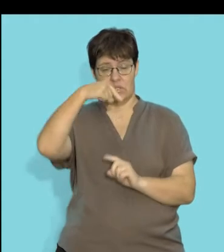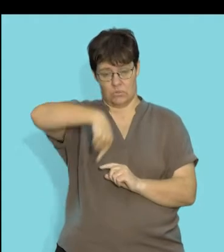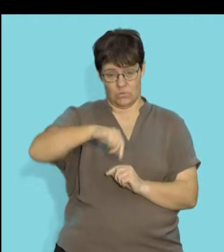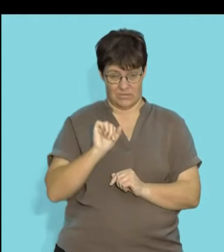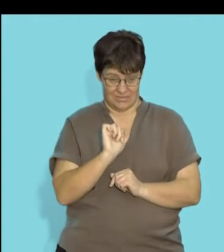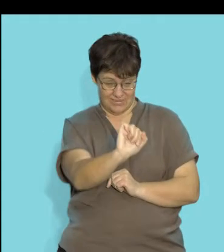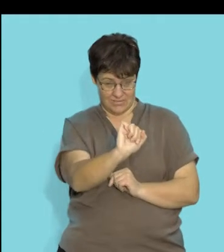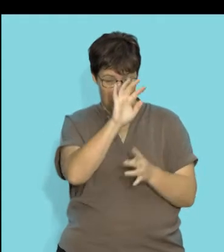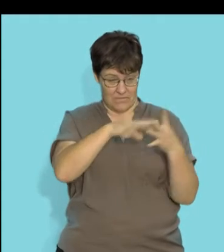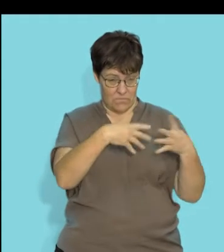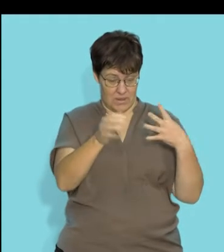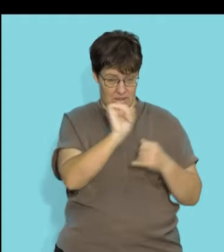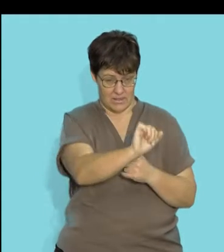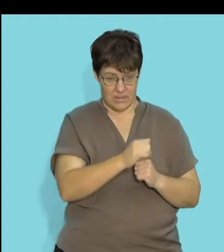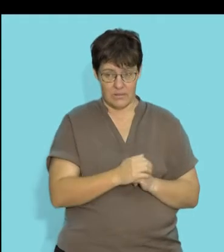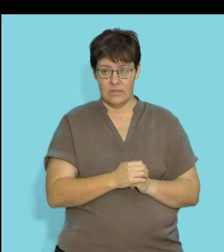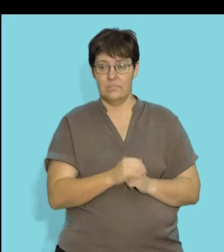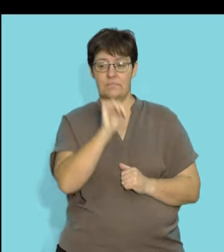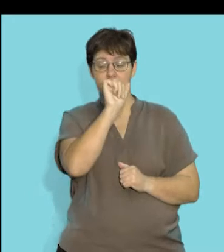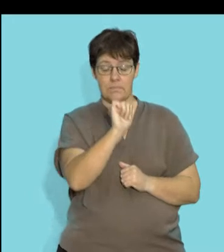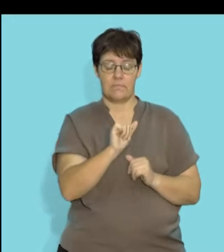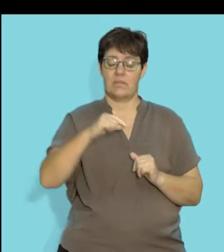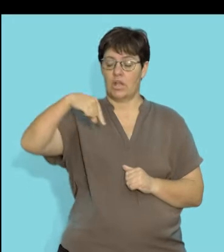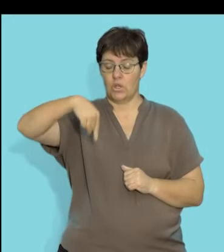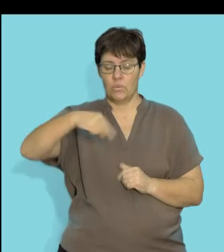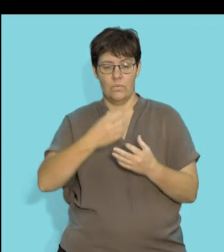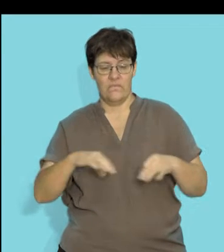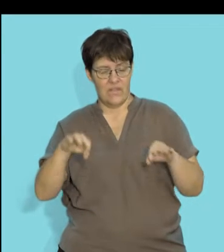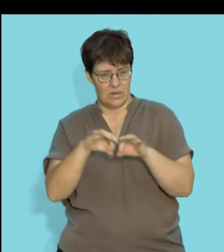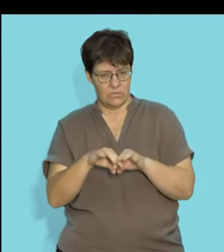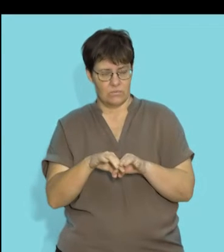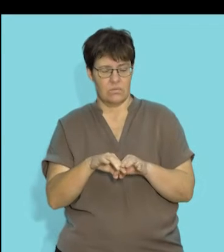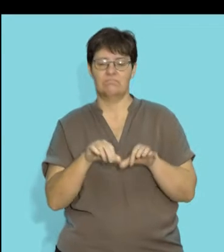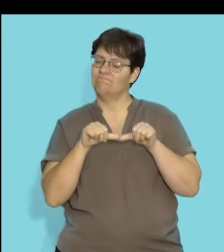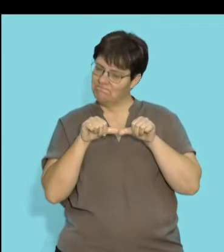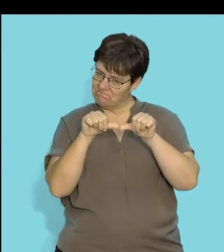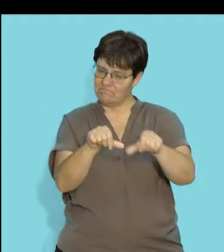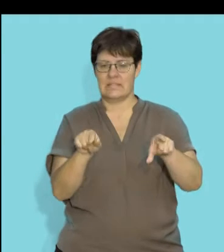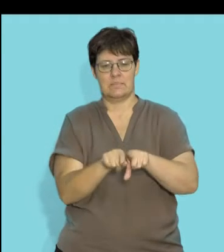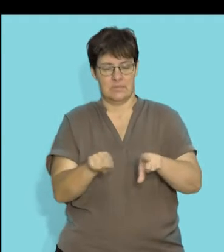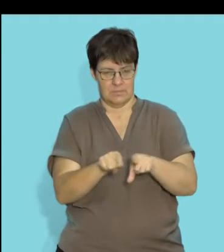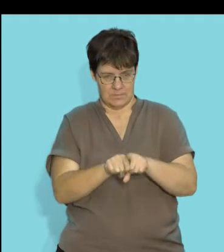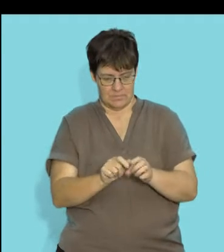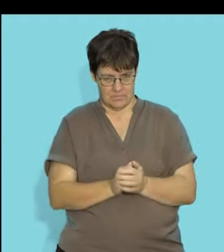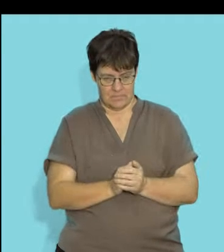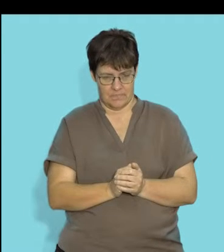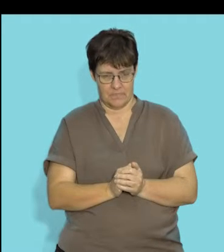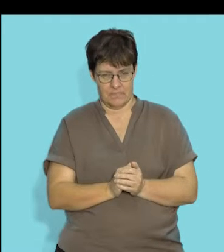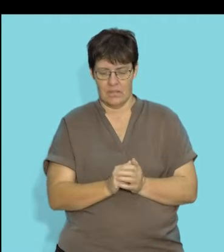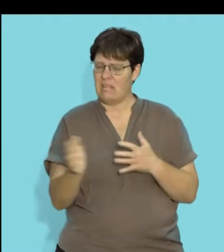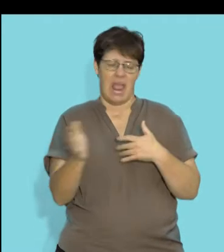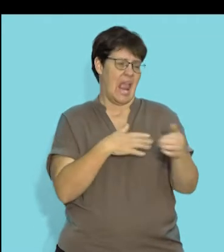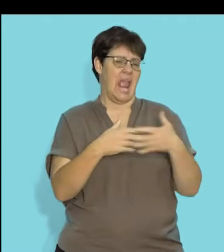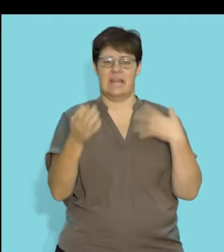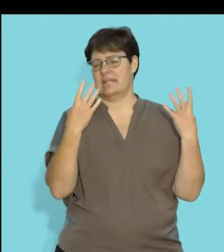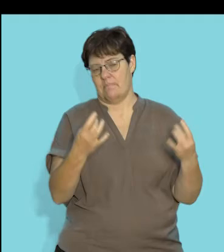q, where the a value and the q value are also still constants, right? So they can